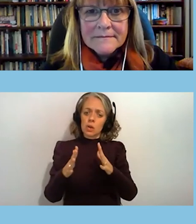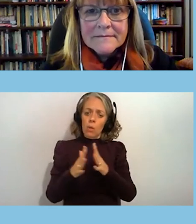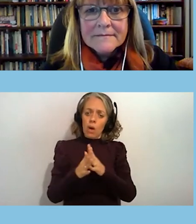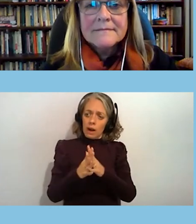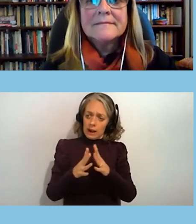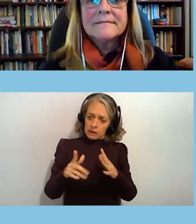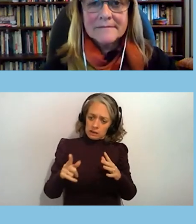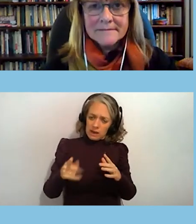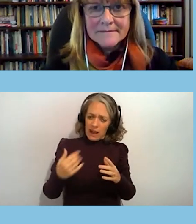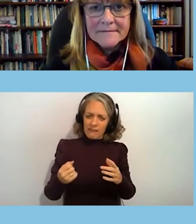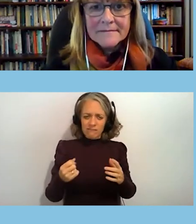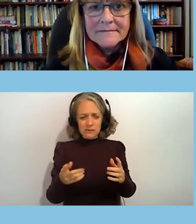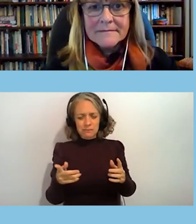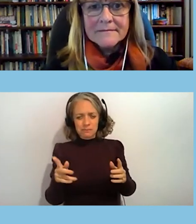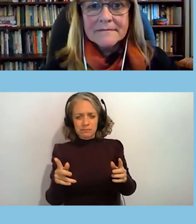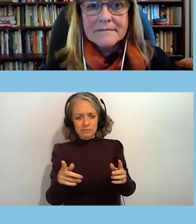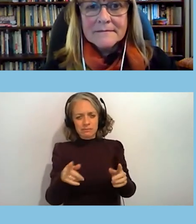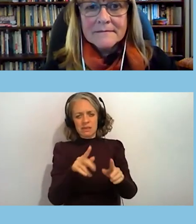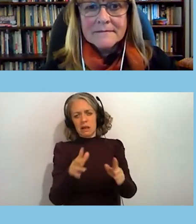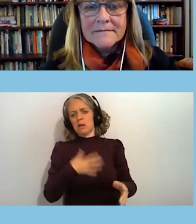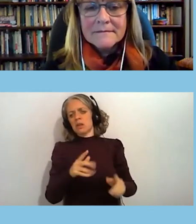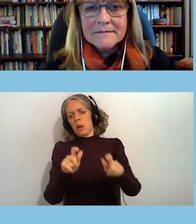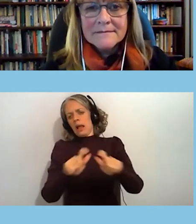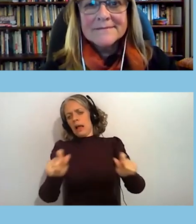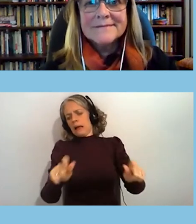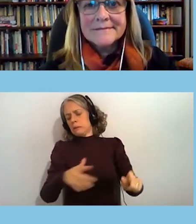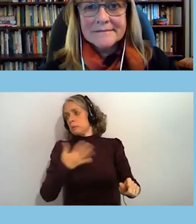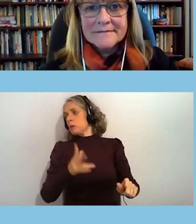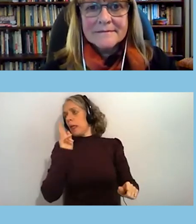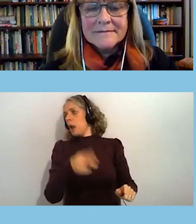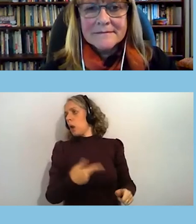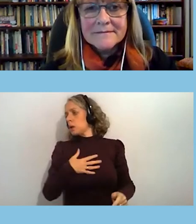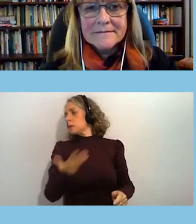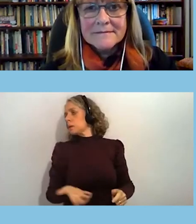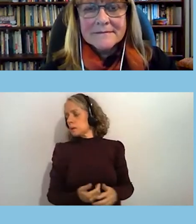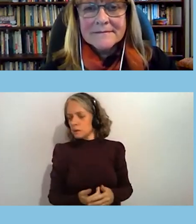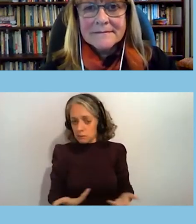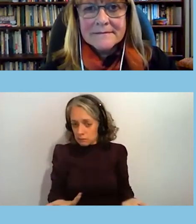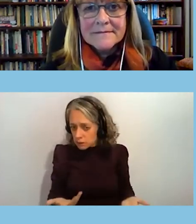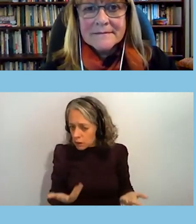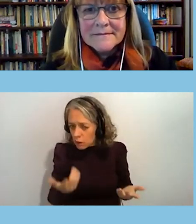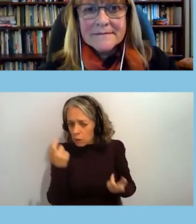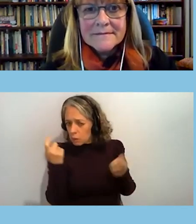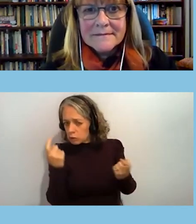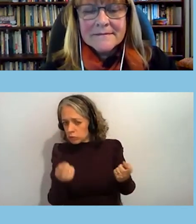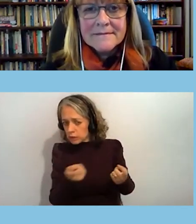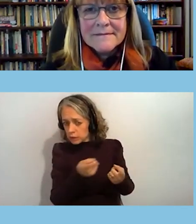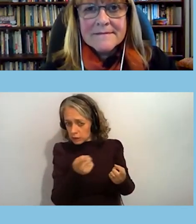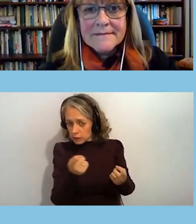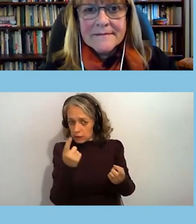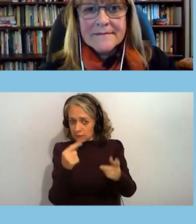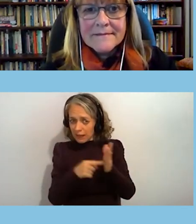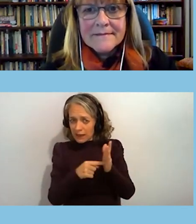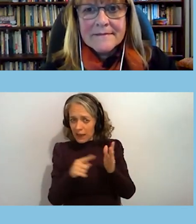distaste that exists in the art world against captions. And so I wondered, Tanya, if you might think about this kind of idea of what